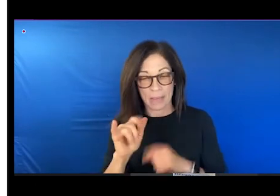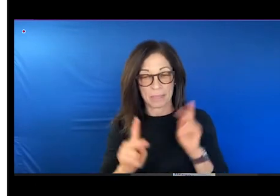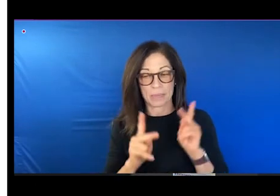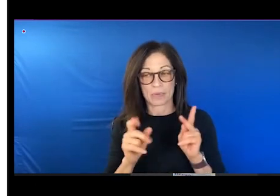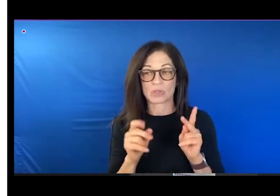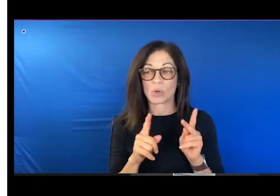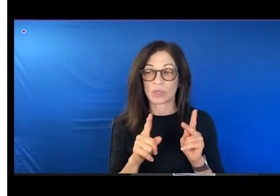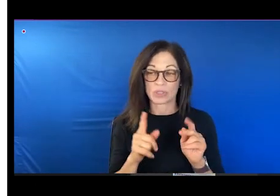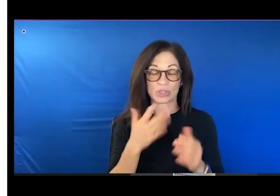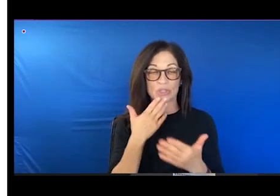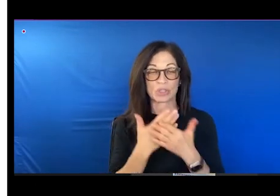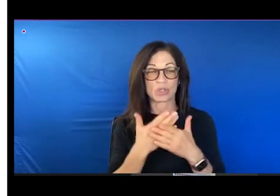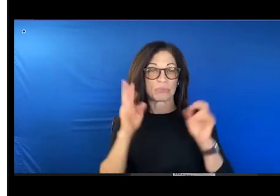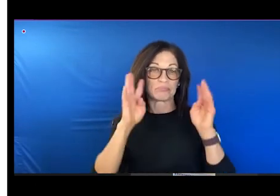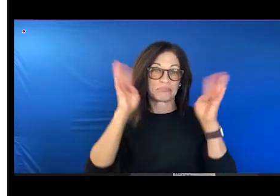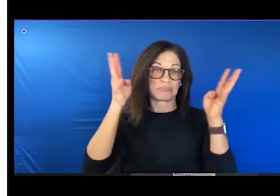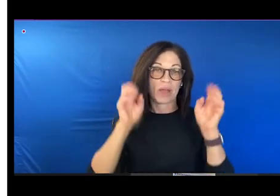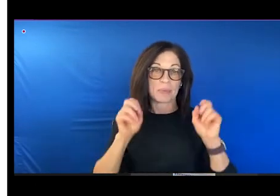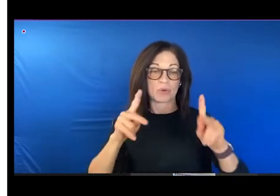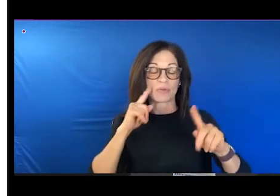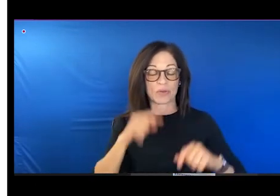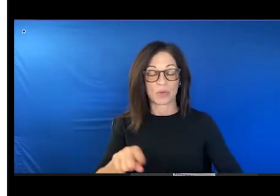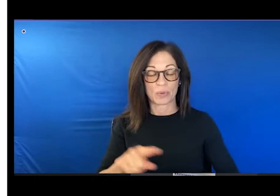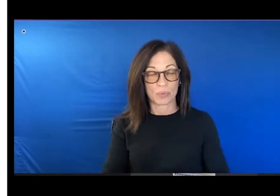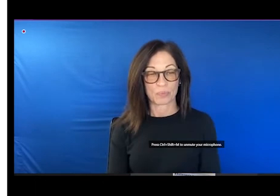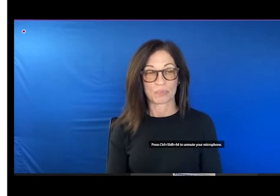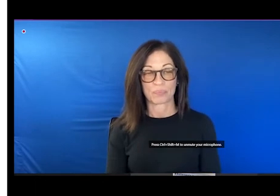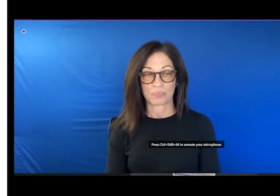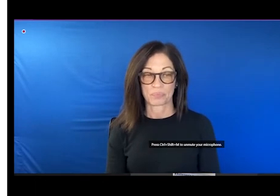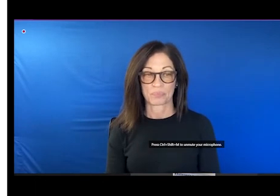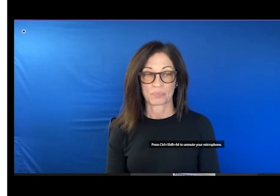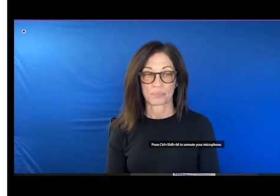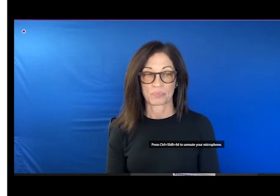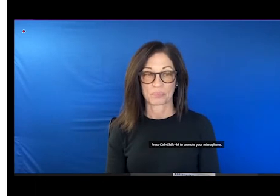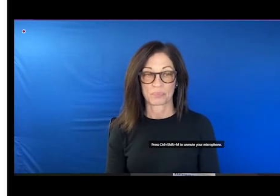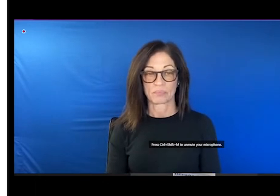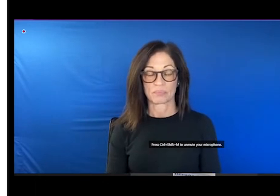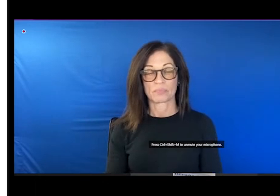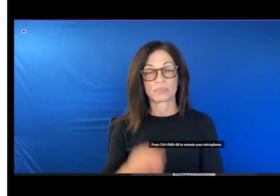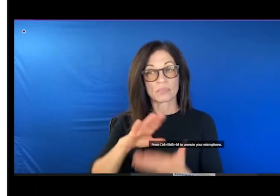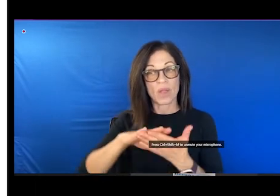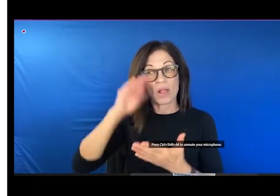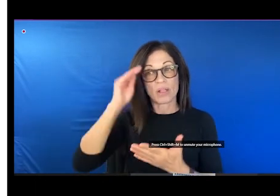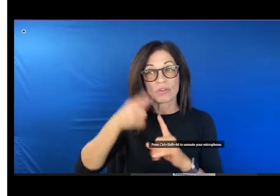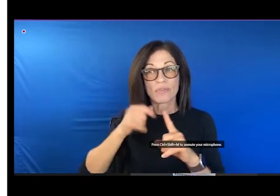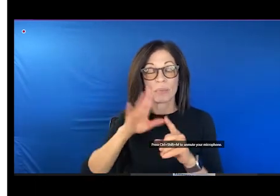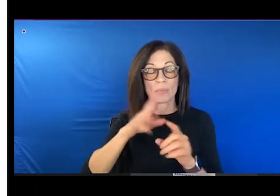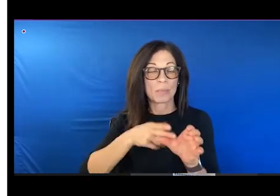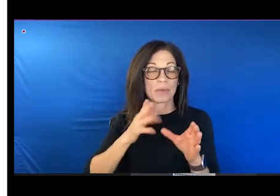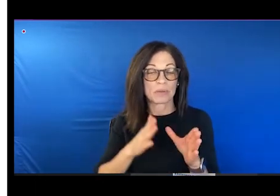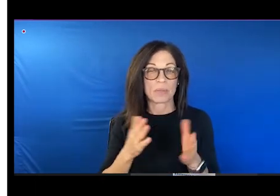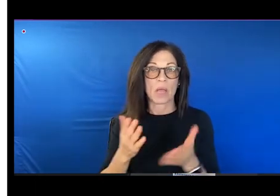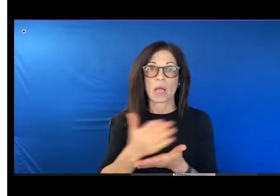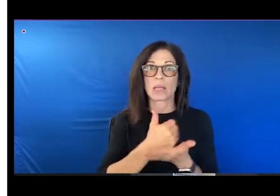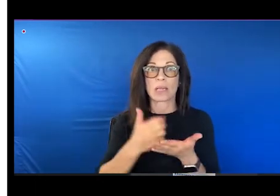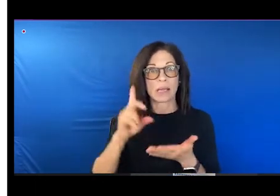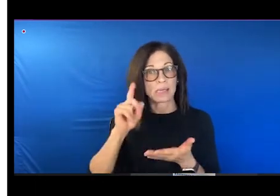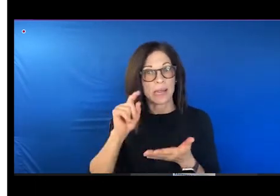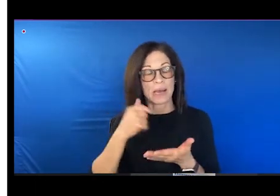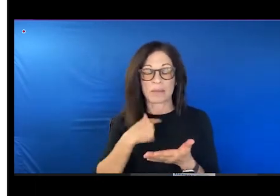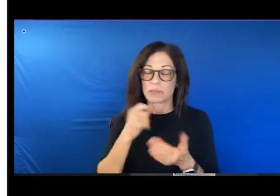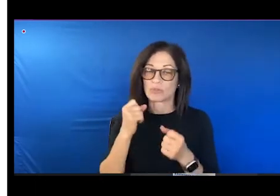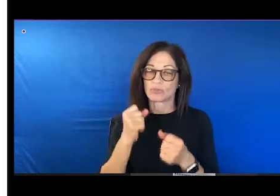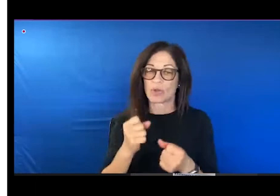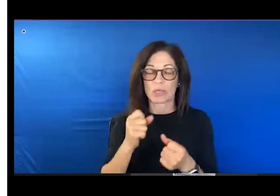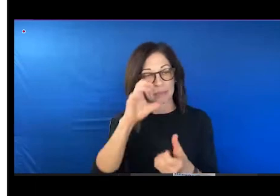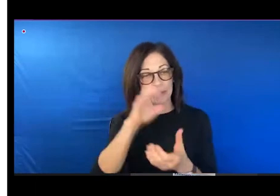about. So it's an innovative opportunity for you. Learn from your participants, collect data. I'm a